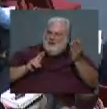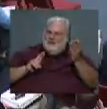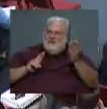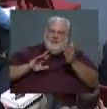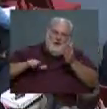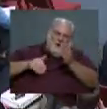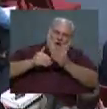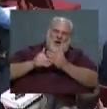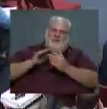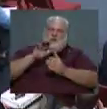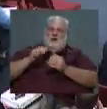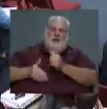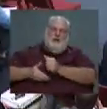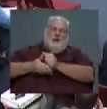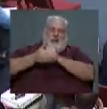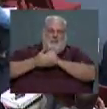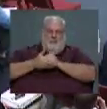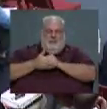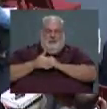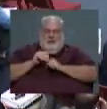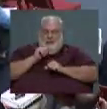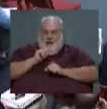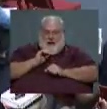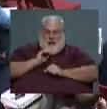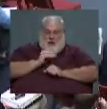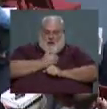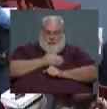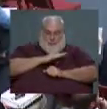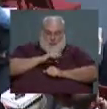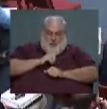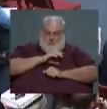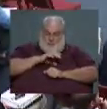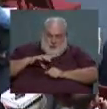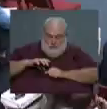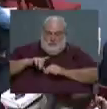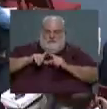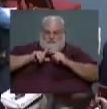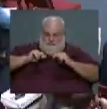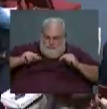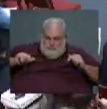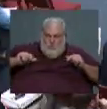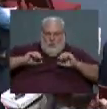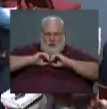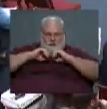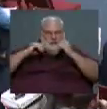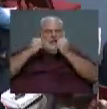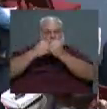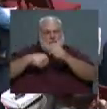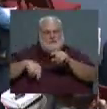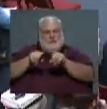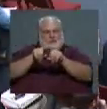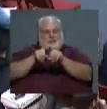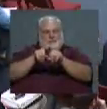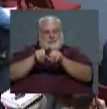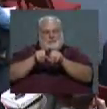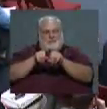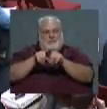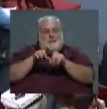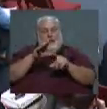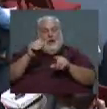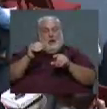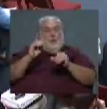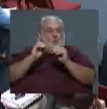for all of the help that are not only just to our own boards and commissions, but to a variety of organizations as well. Finally, let me just